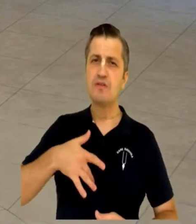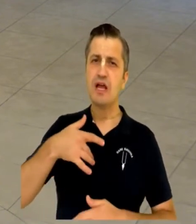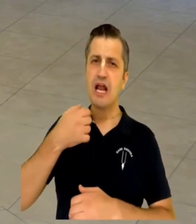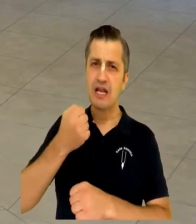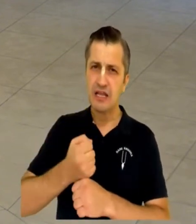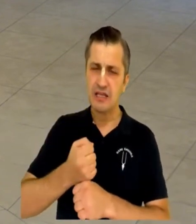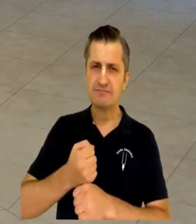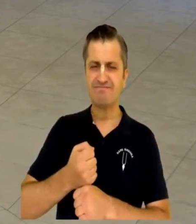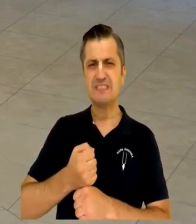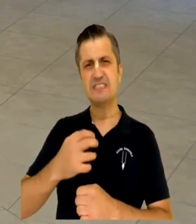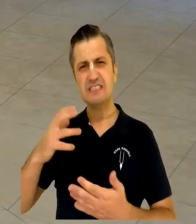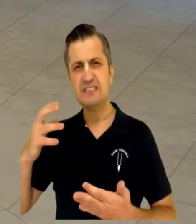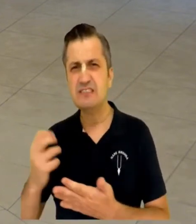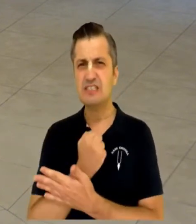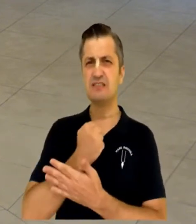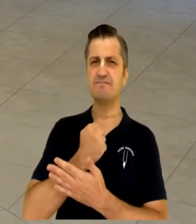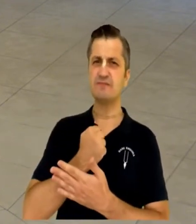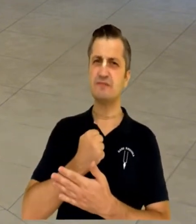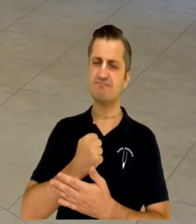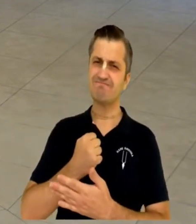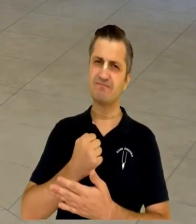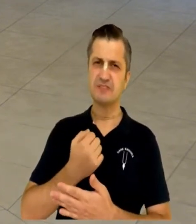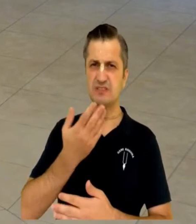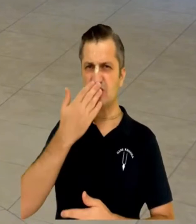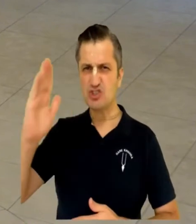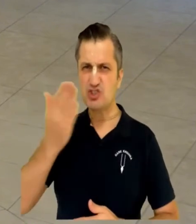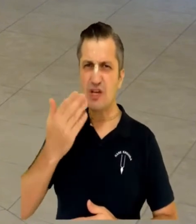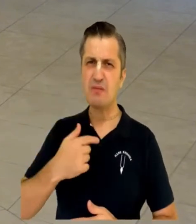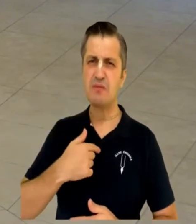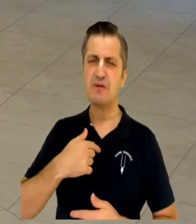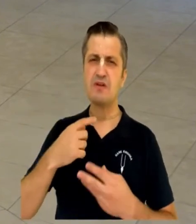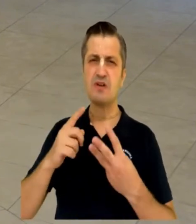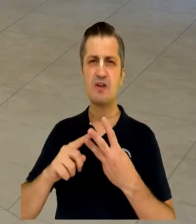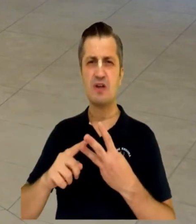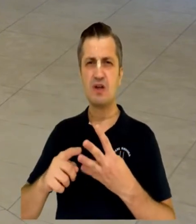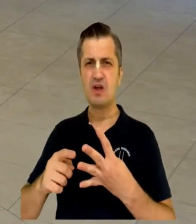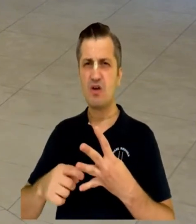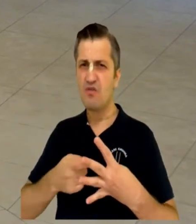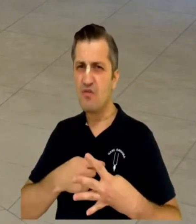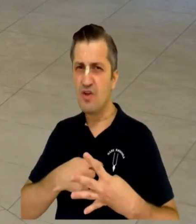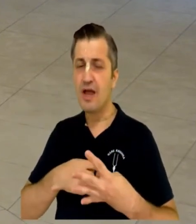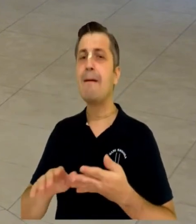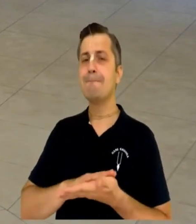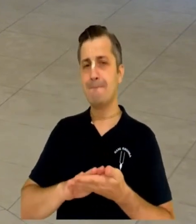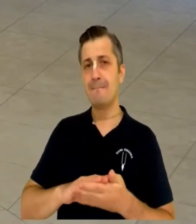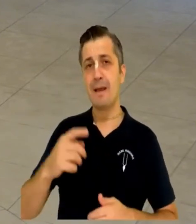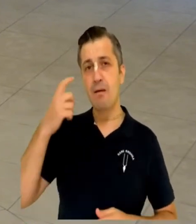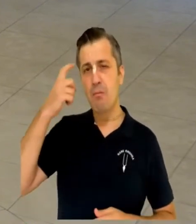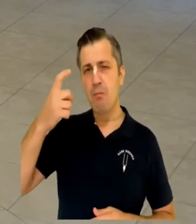regret, shame, fear, that means you're mentally still trapped in that past